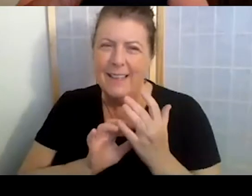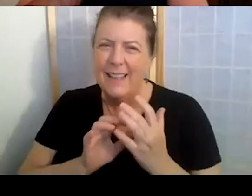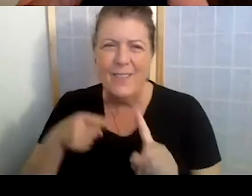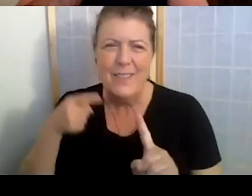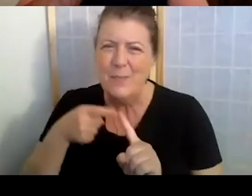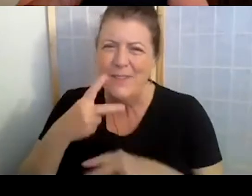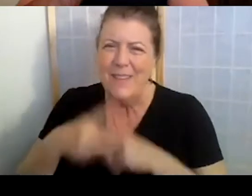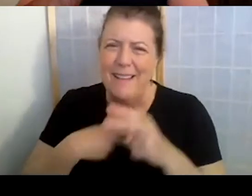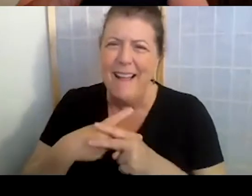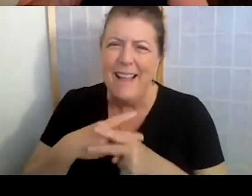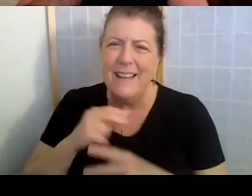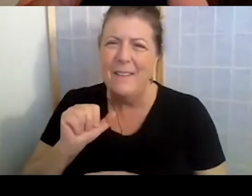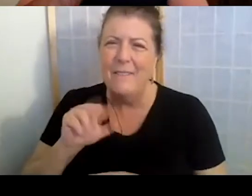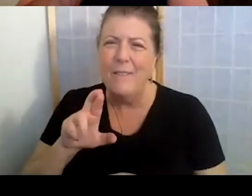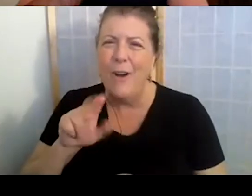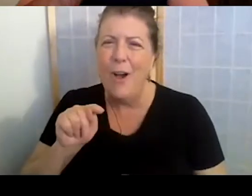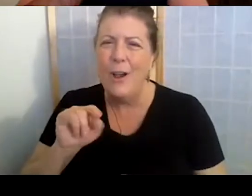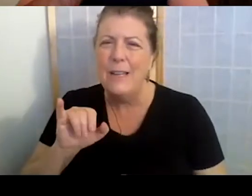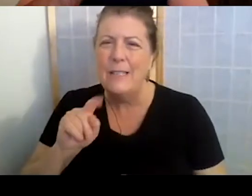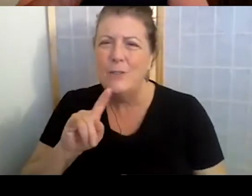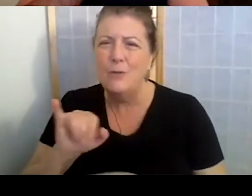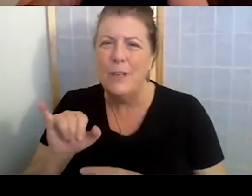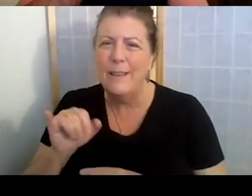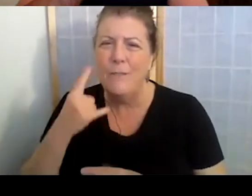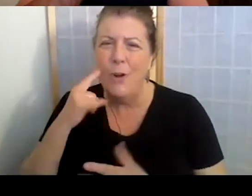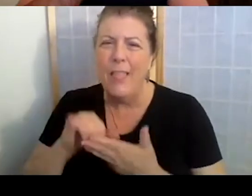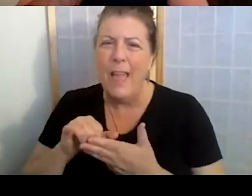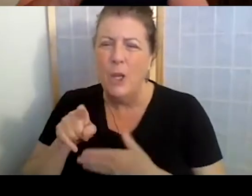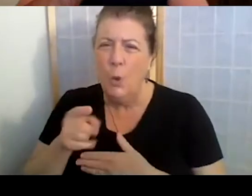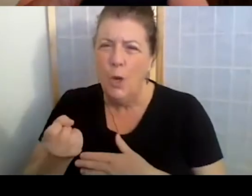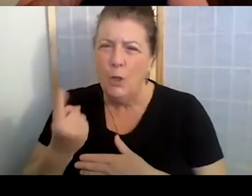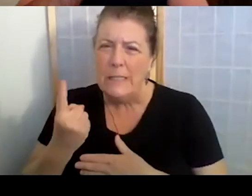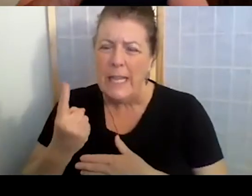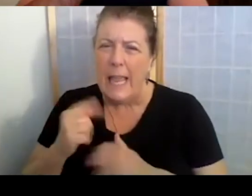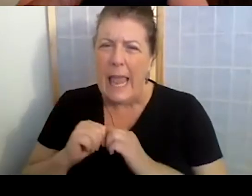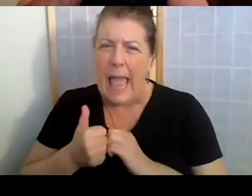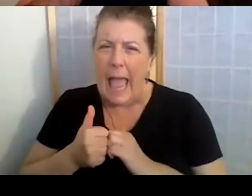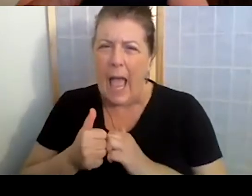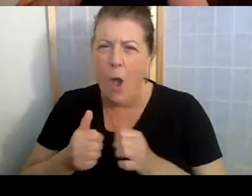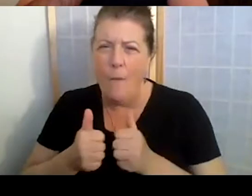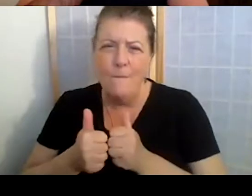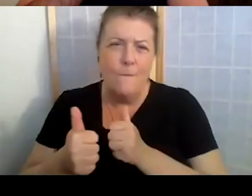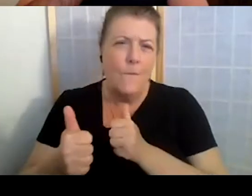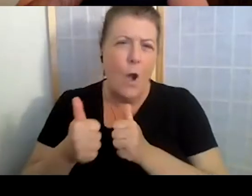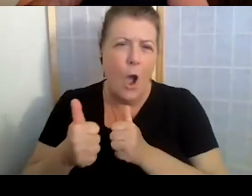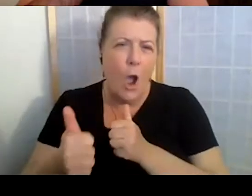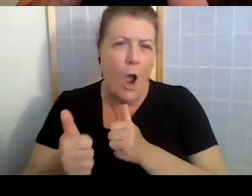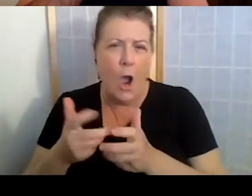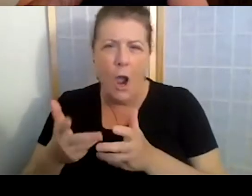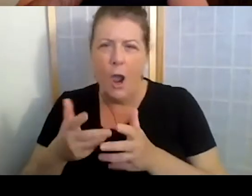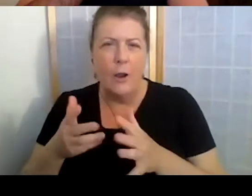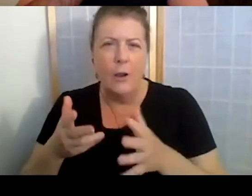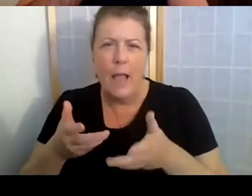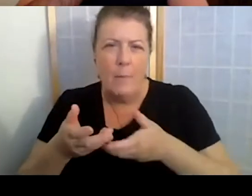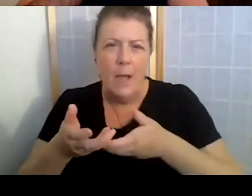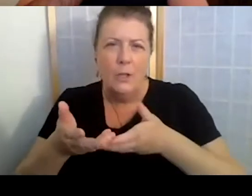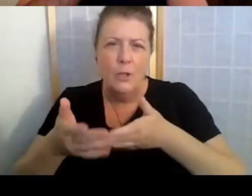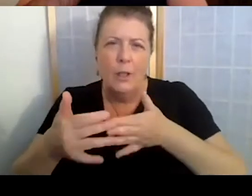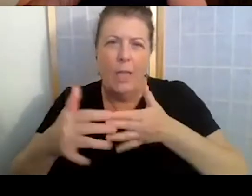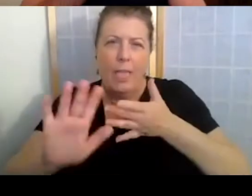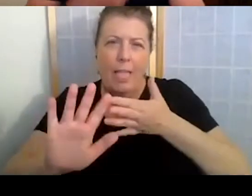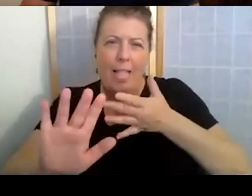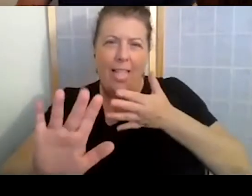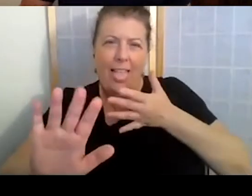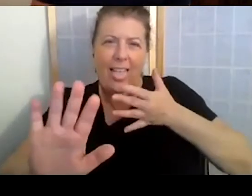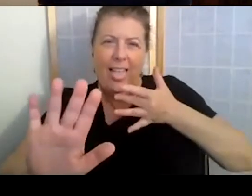sort of Leftovers to Lost, that you understand how far of a leash you can give an audience before they're completely lost at sea, or